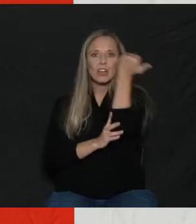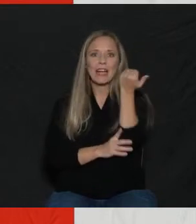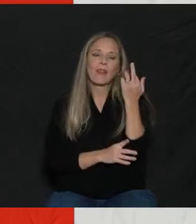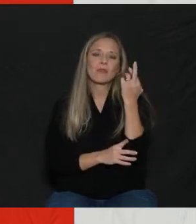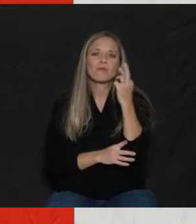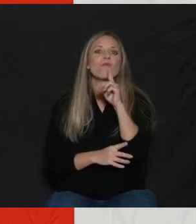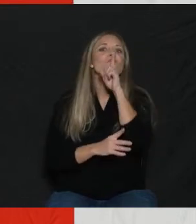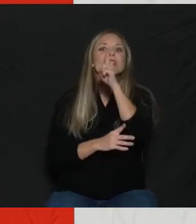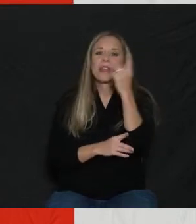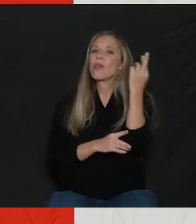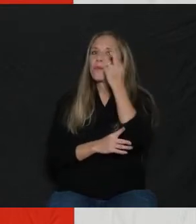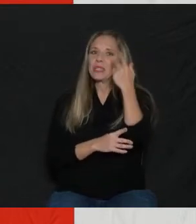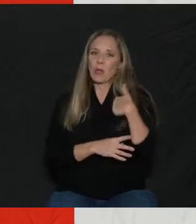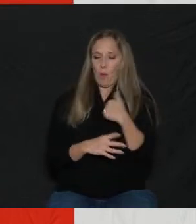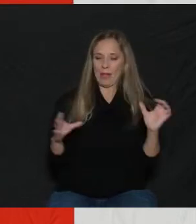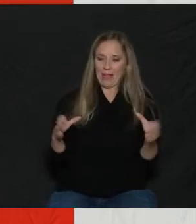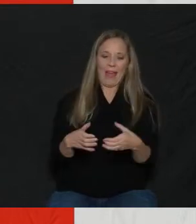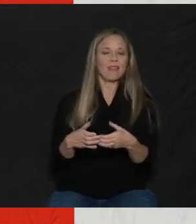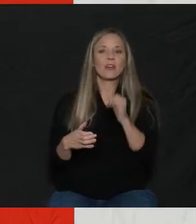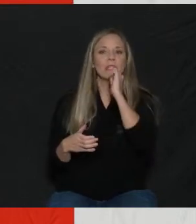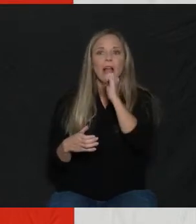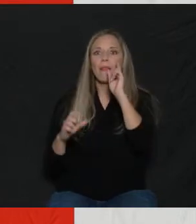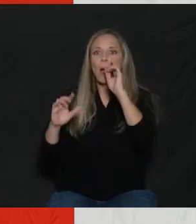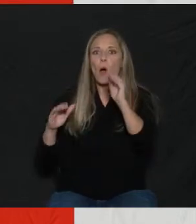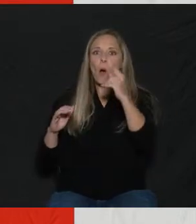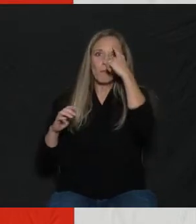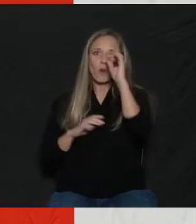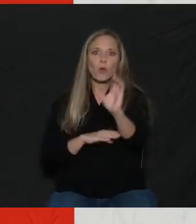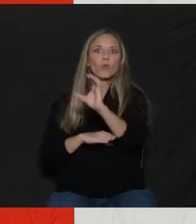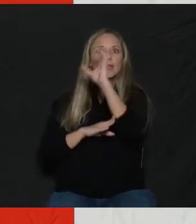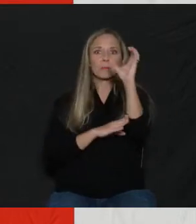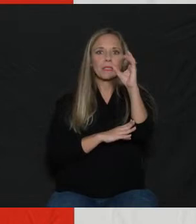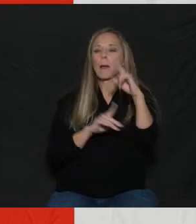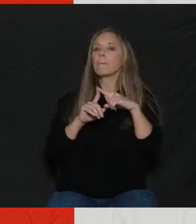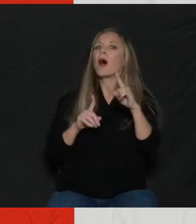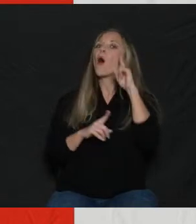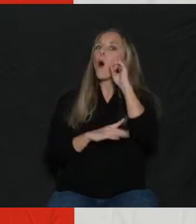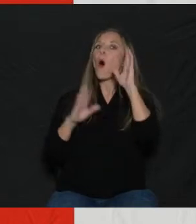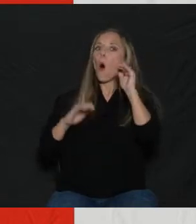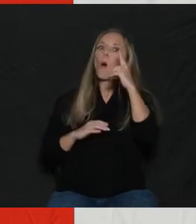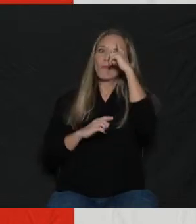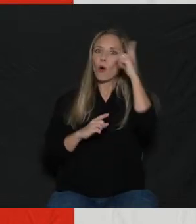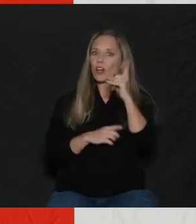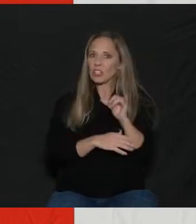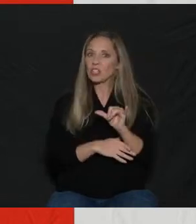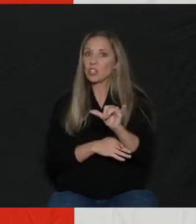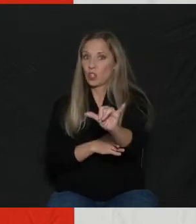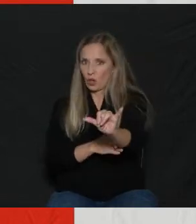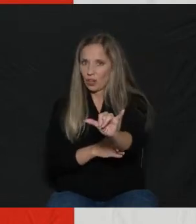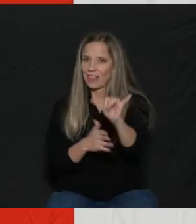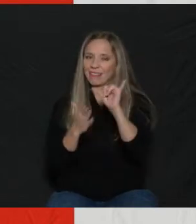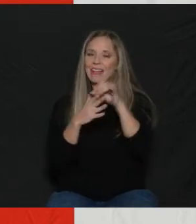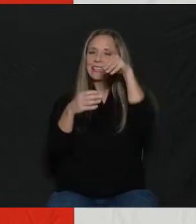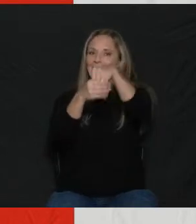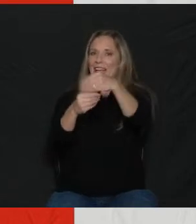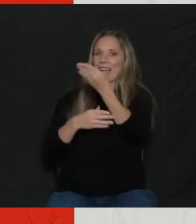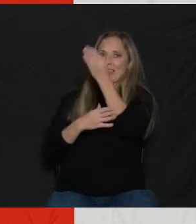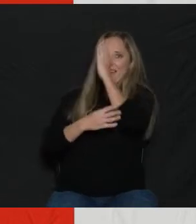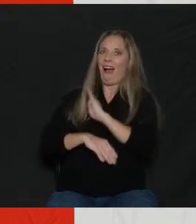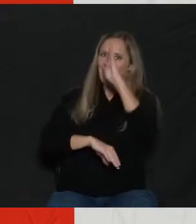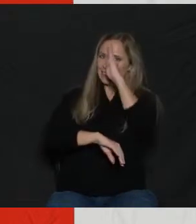we gather. And it's not just the hope we have for Christmas, but it's the hope we have for eternity. And that's in God's Son, Jesus Christ. So